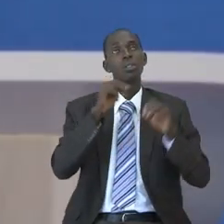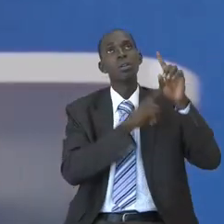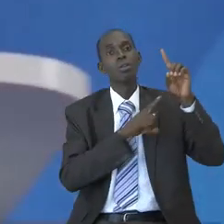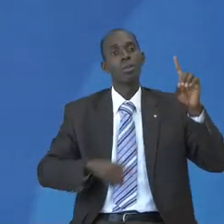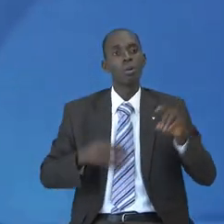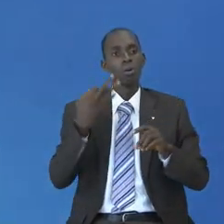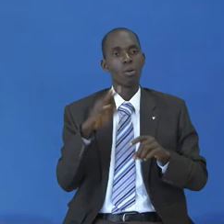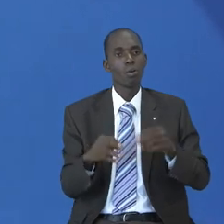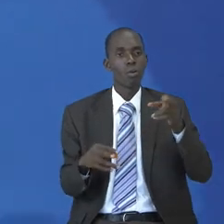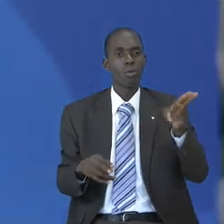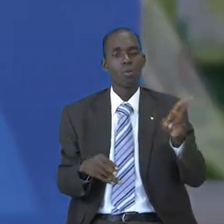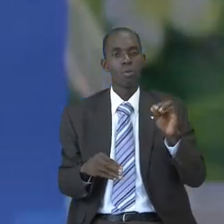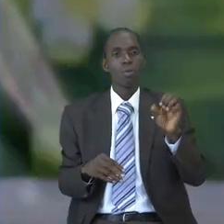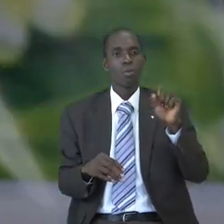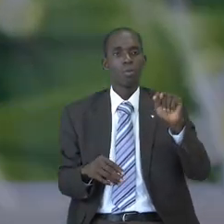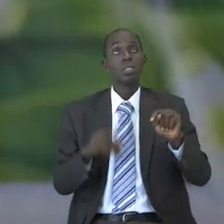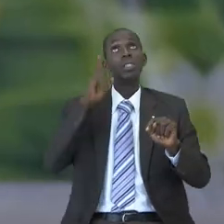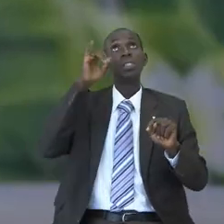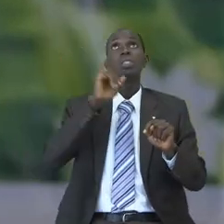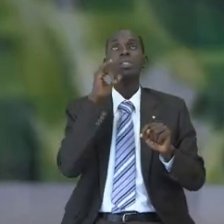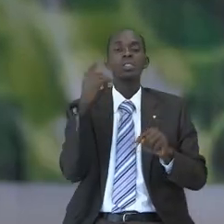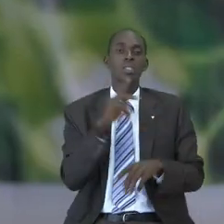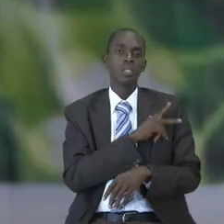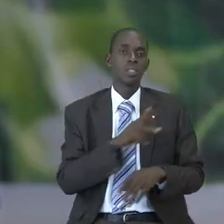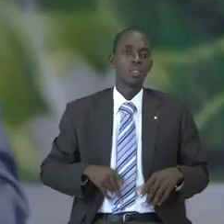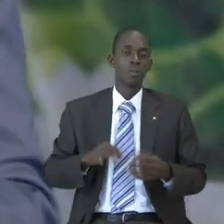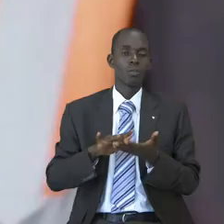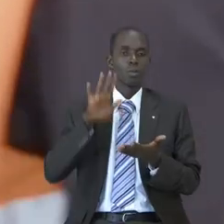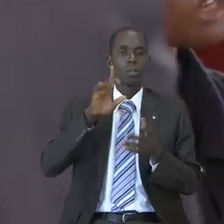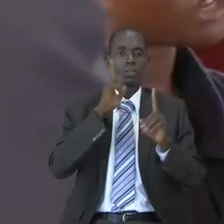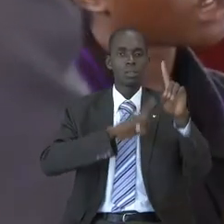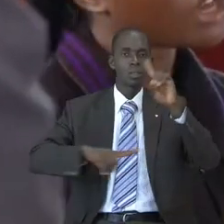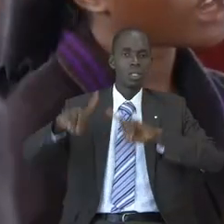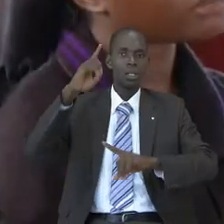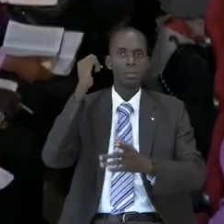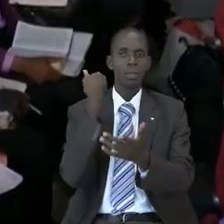the King of glory. Somebody say amen. Amen.